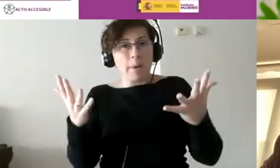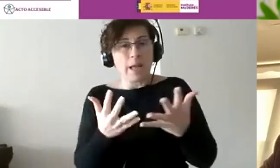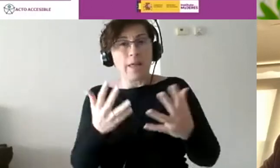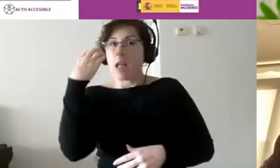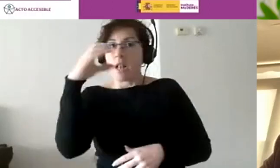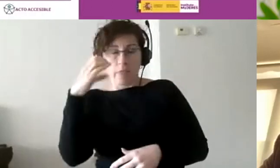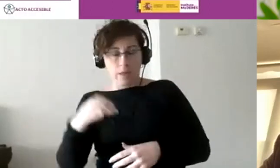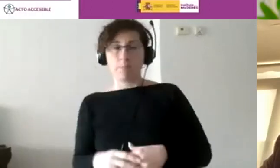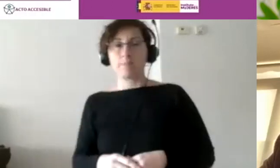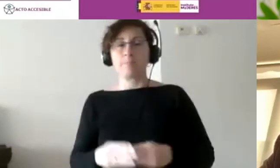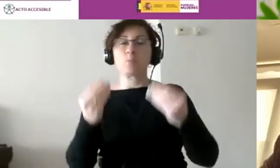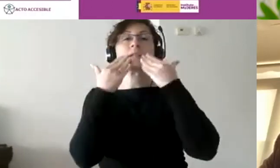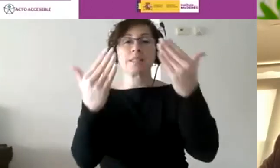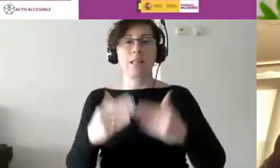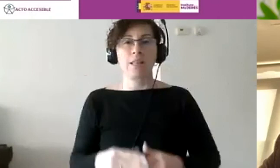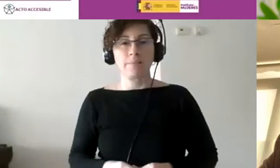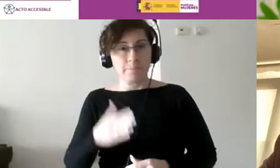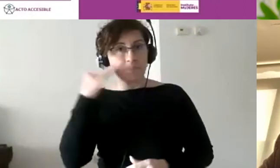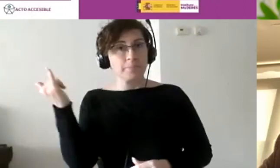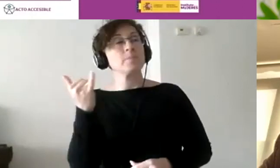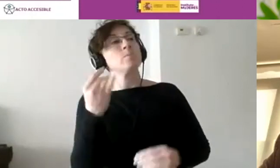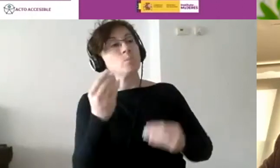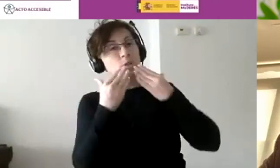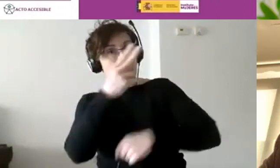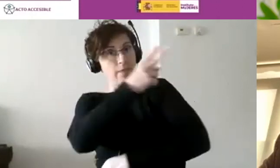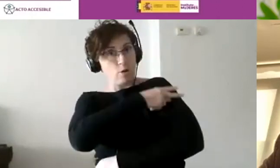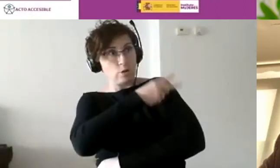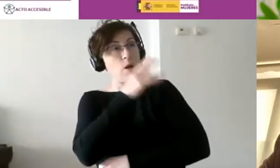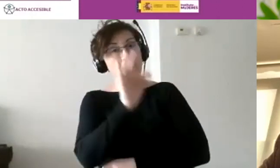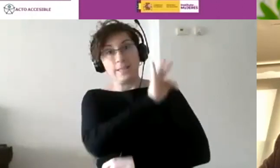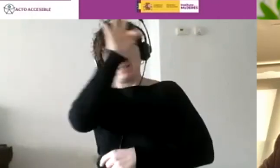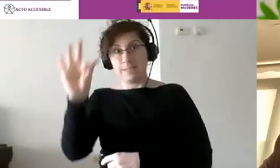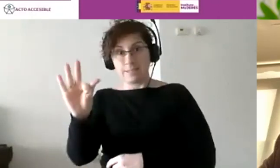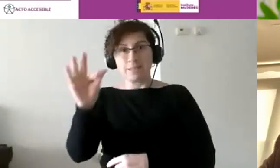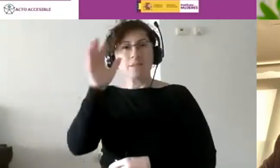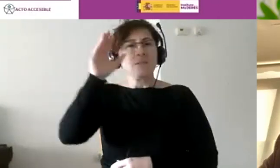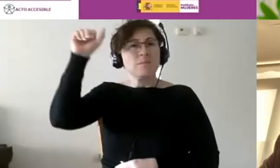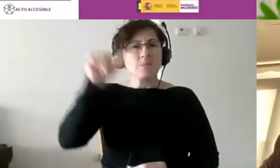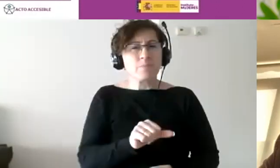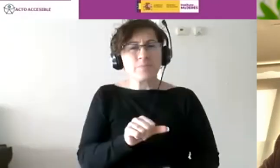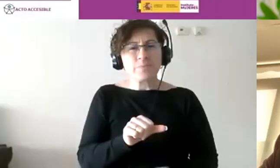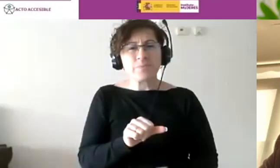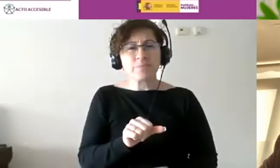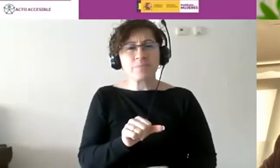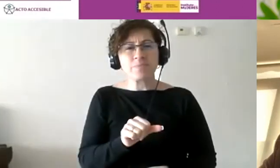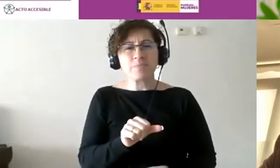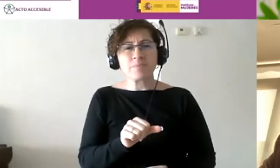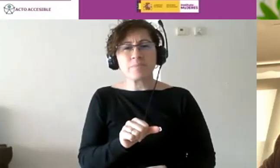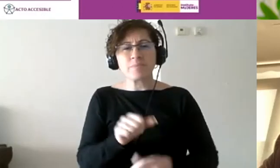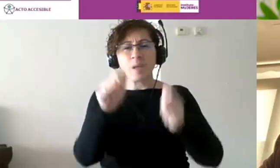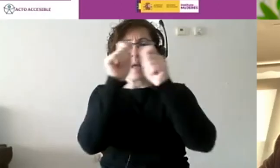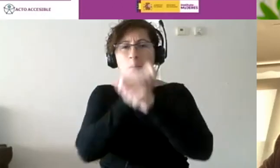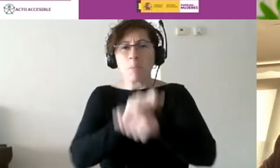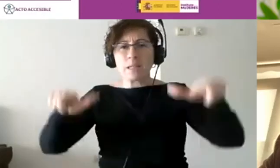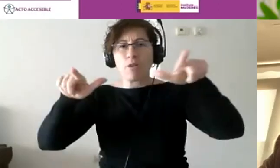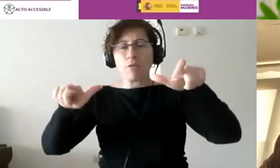the emergency commission that has been created for you. José Luis, thank you very much. We're going to listen to